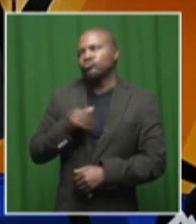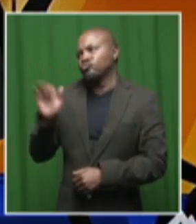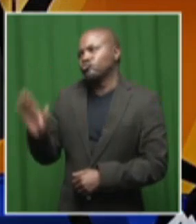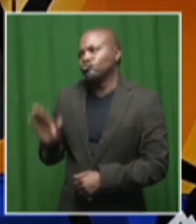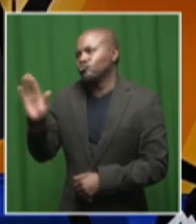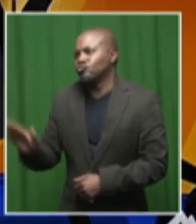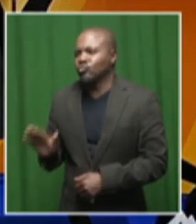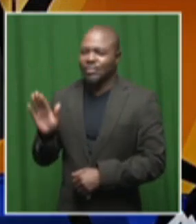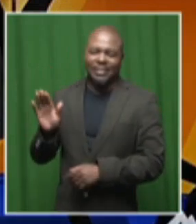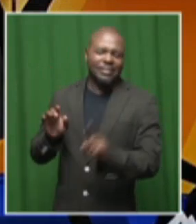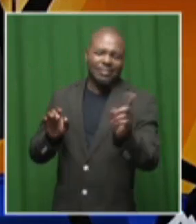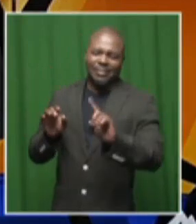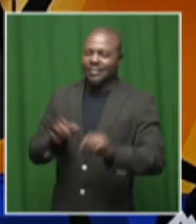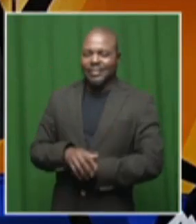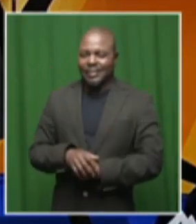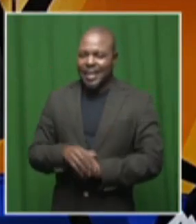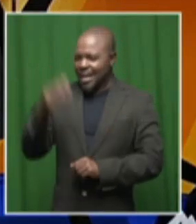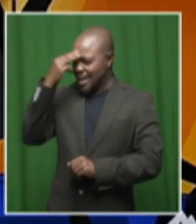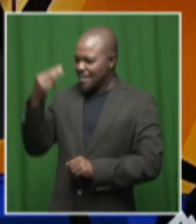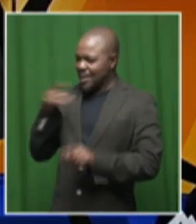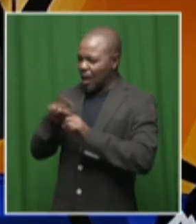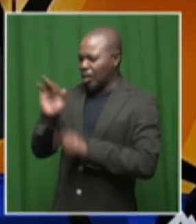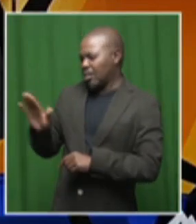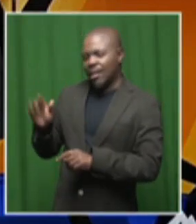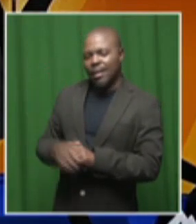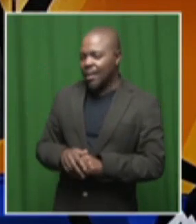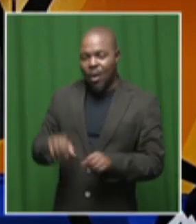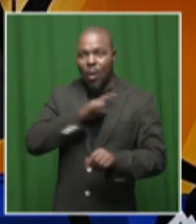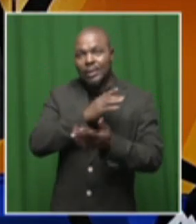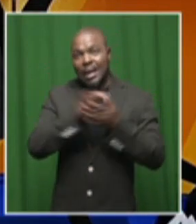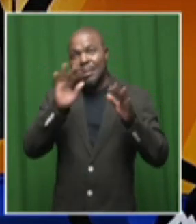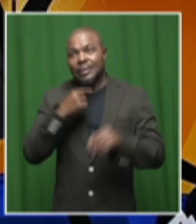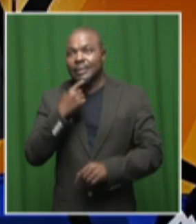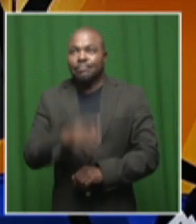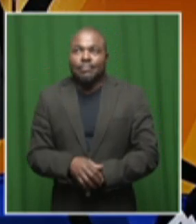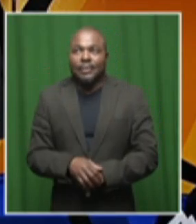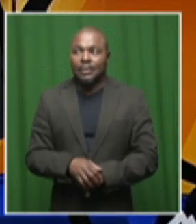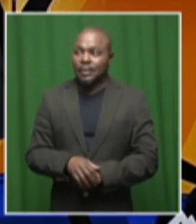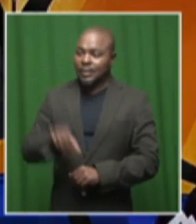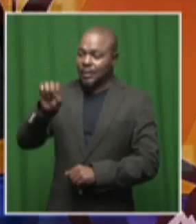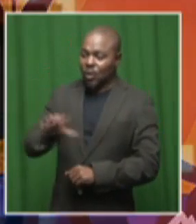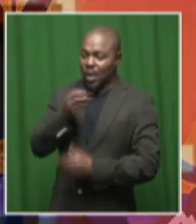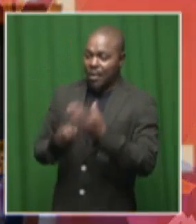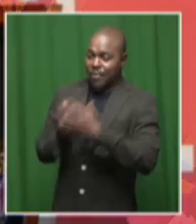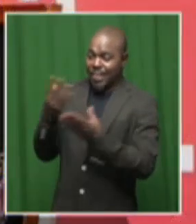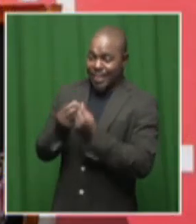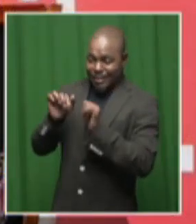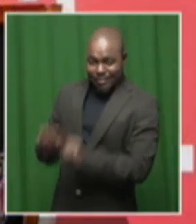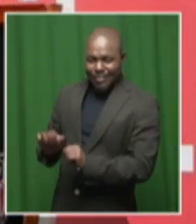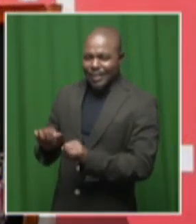image, right? Right, of course. Yeah, because, products in South Africa, there's that myth that products that are locally manufactured